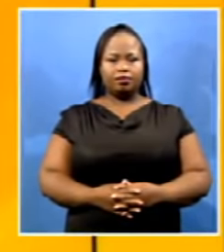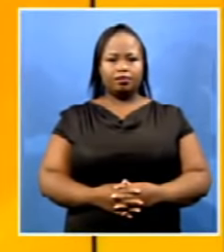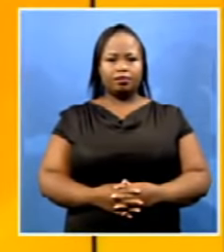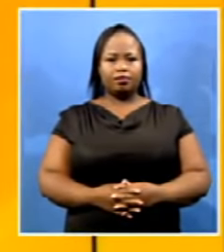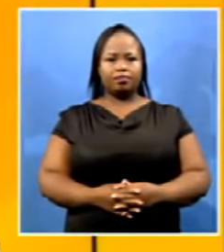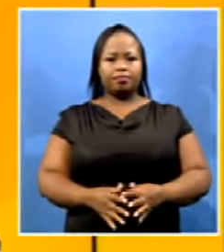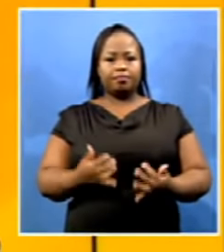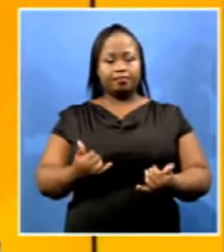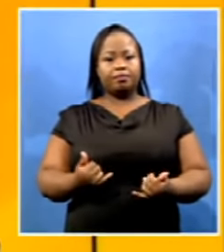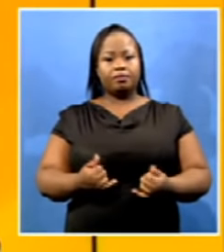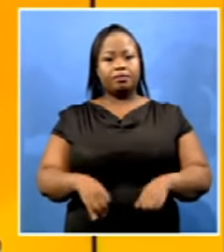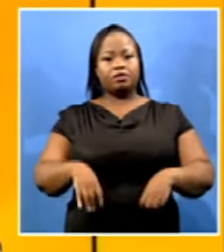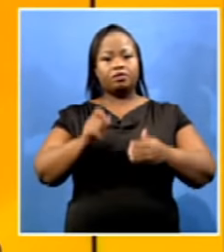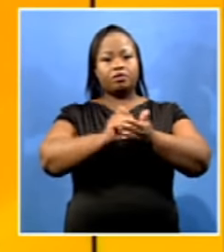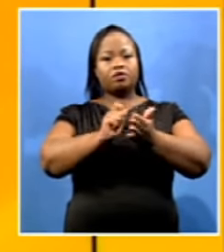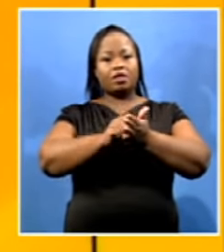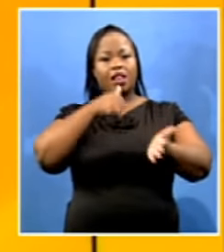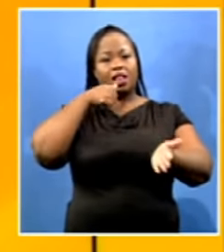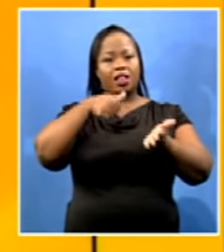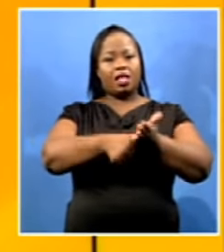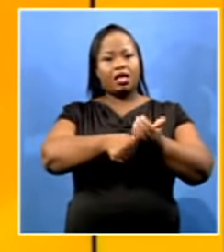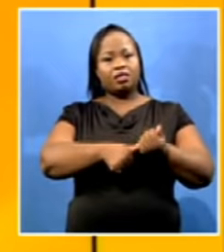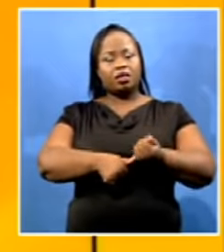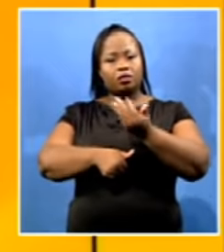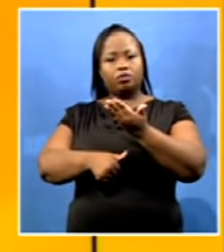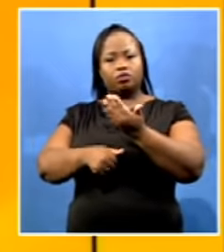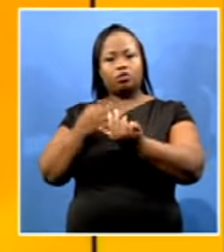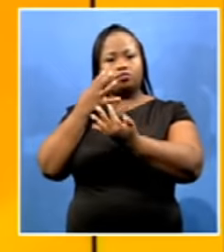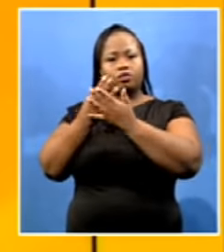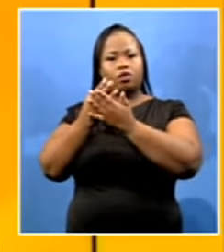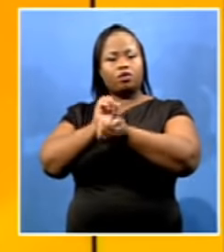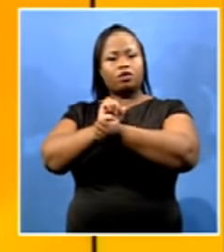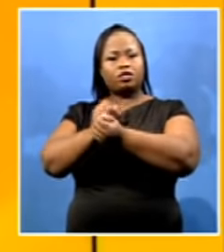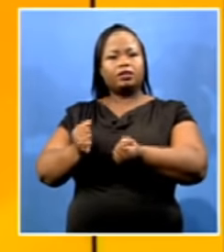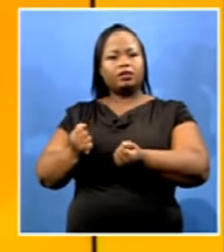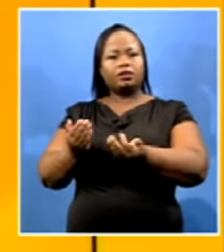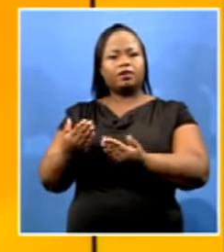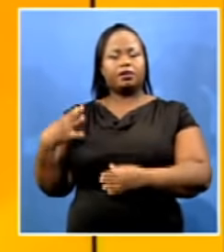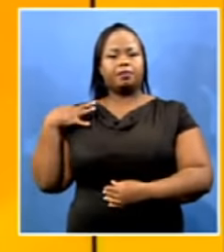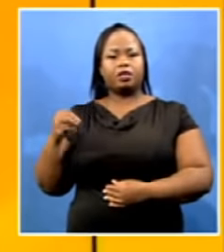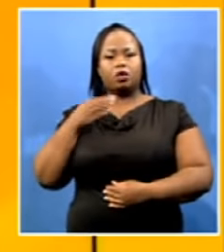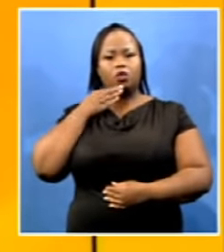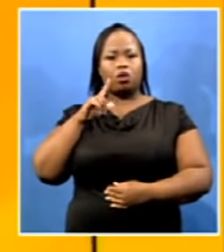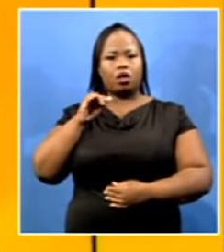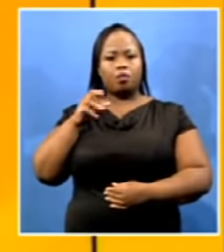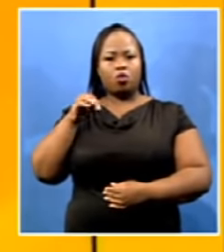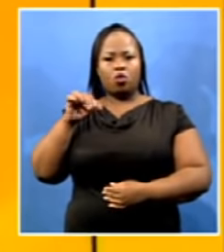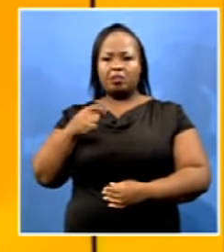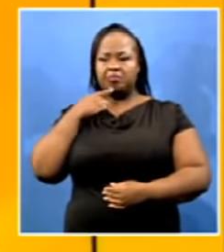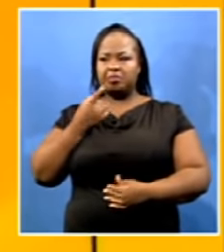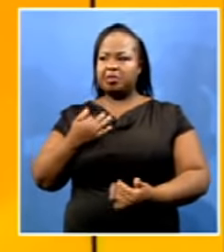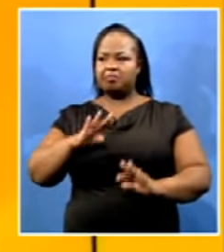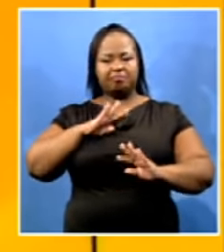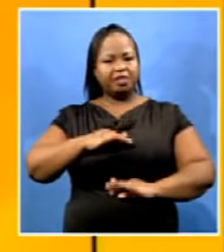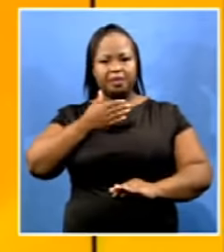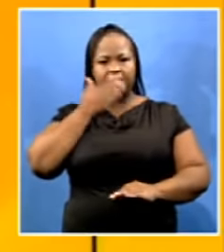Olivia Jasriel has written a letter to Justice and Correctional Services Minister Ronald Lamola, voicing her discontent